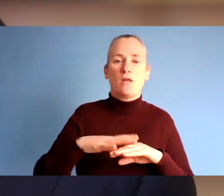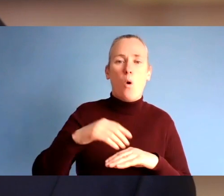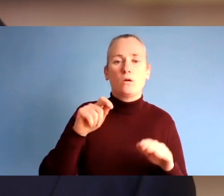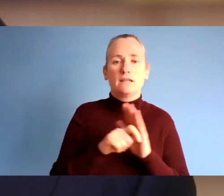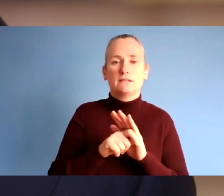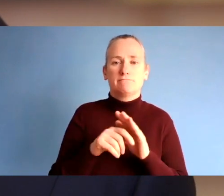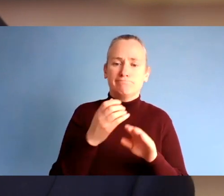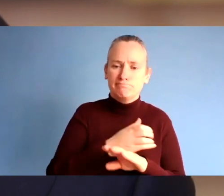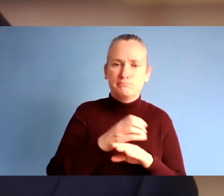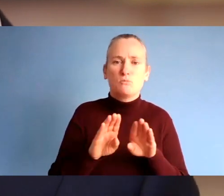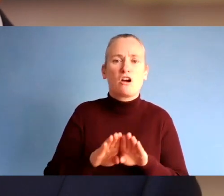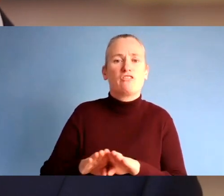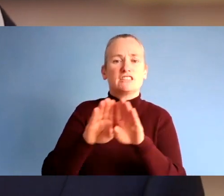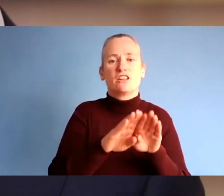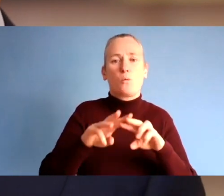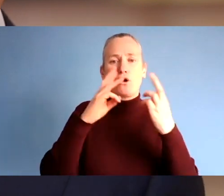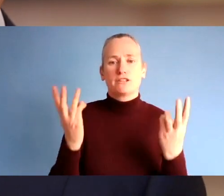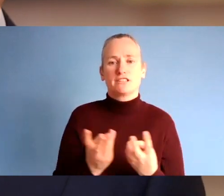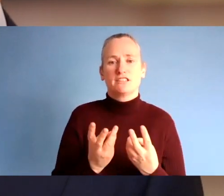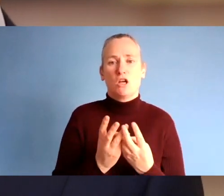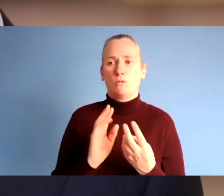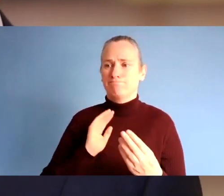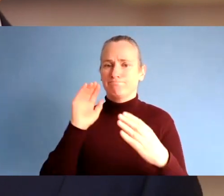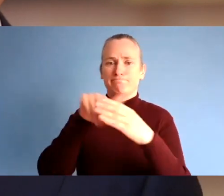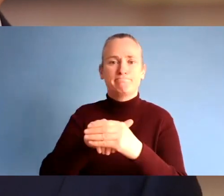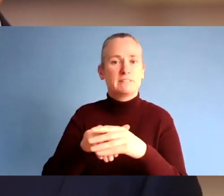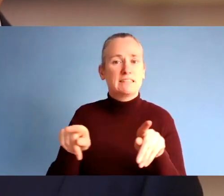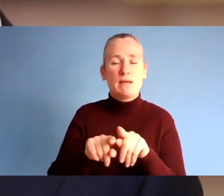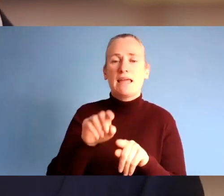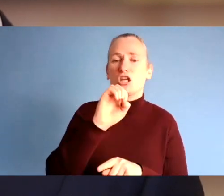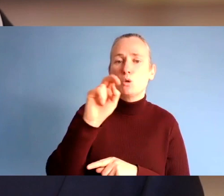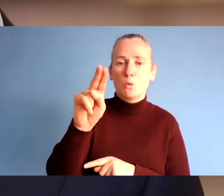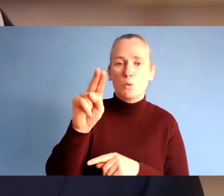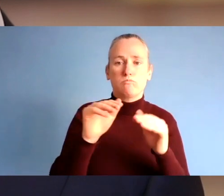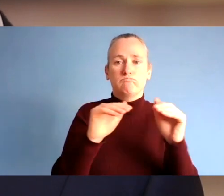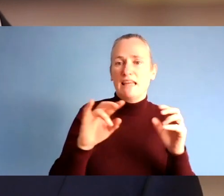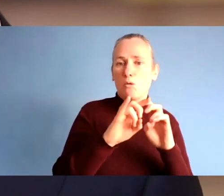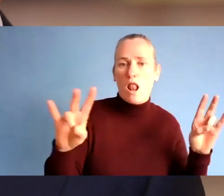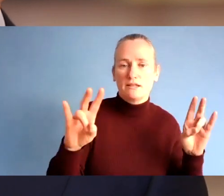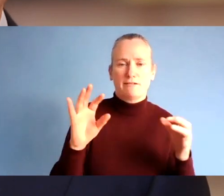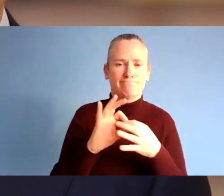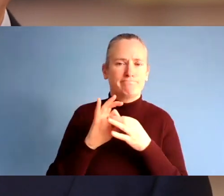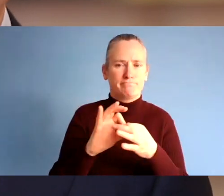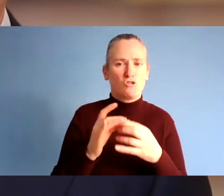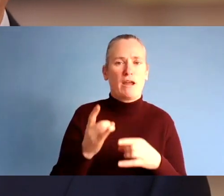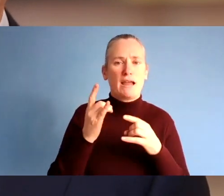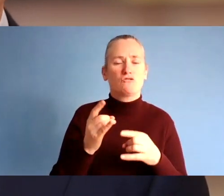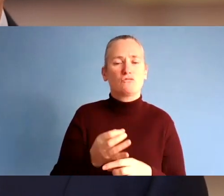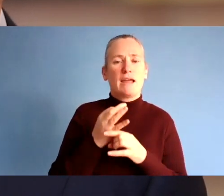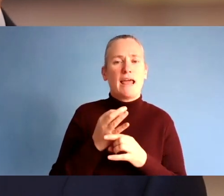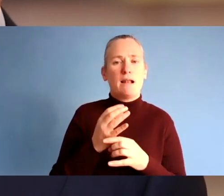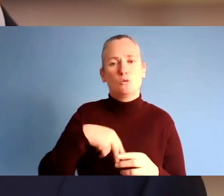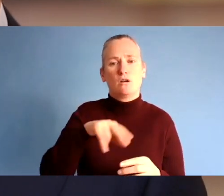world. We sit at the top table as equals in the European Union, an alliance which has been of great help to us in the Brexit